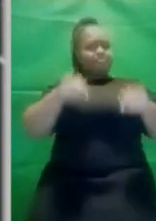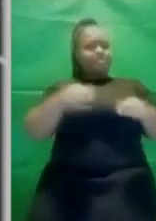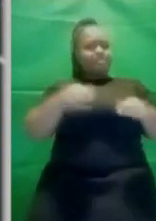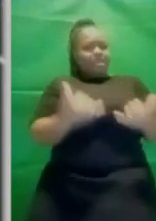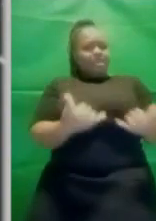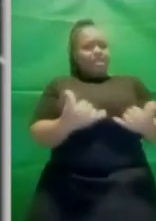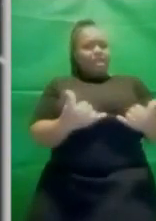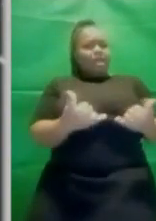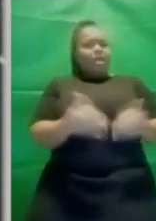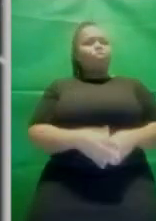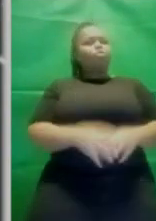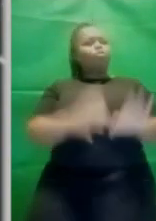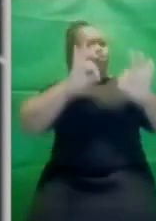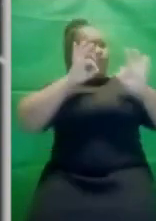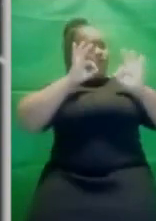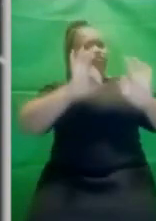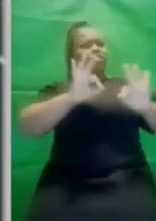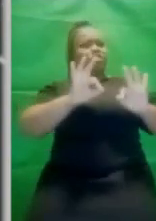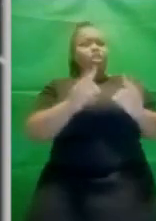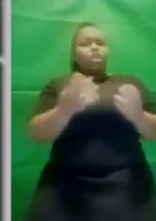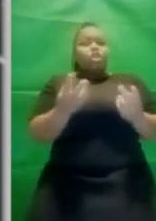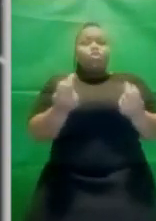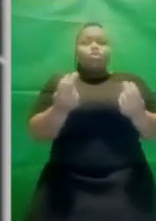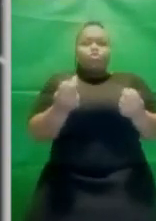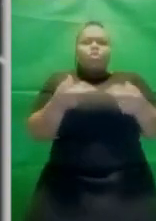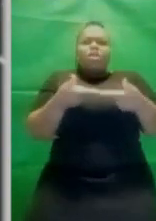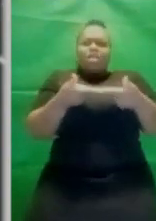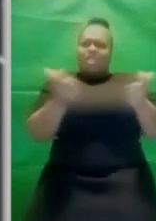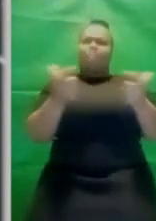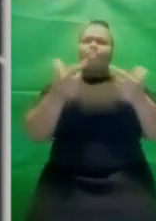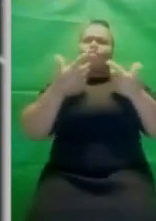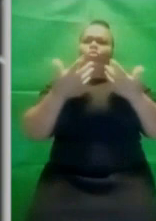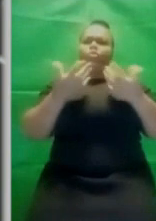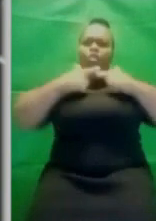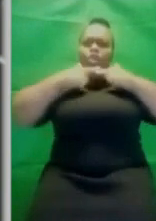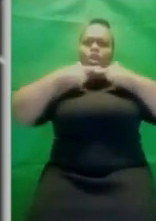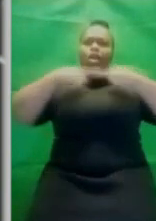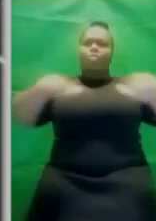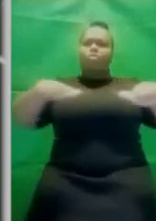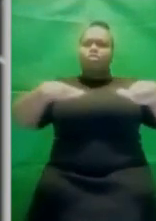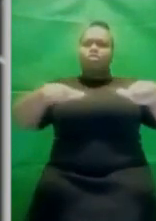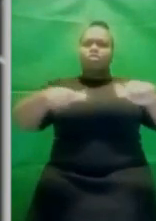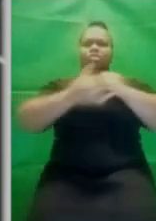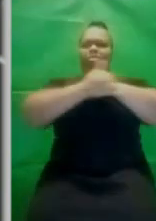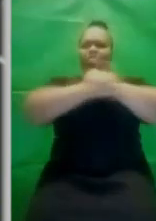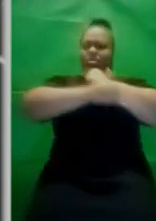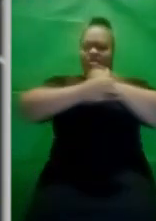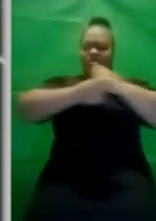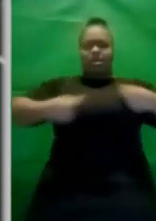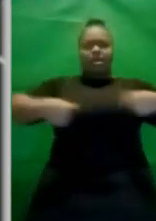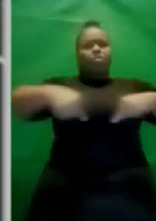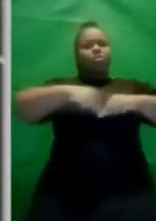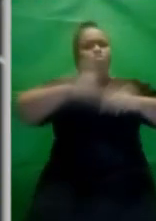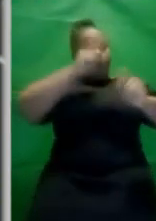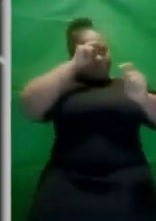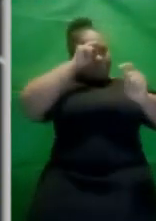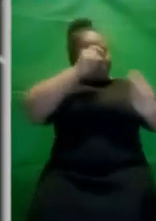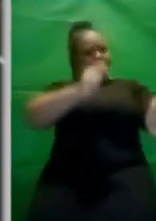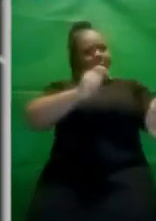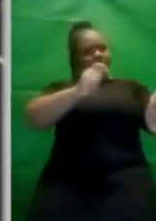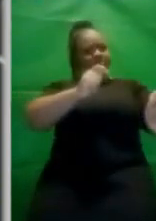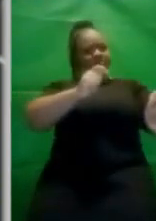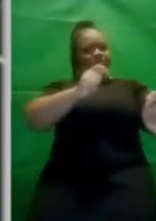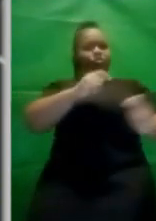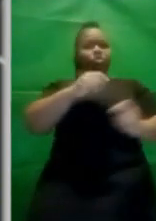status to a new language in our country. We're giving recognition also to people that have